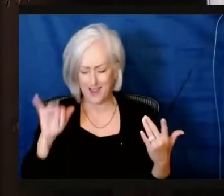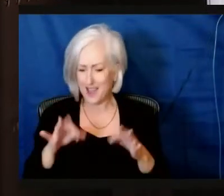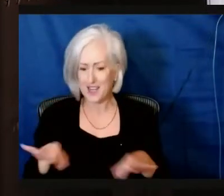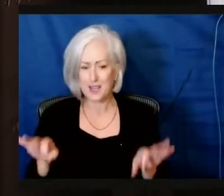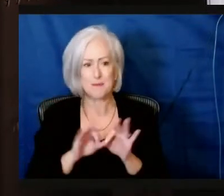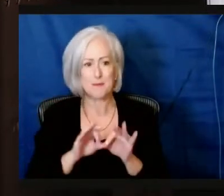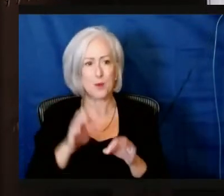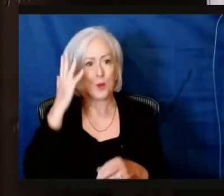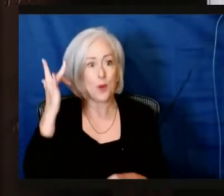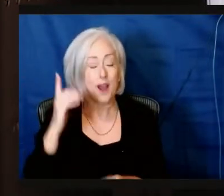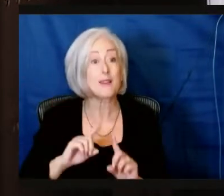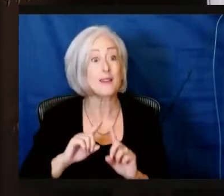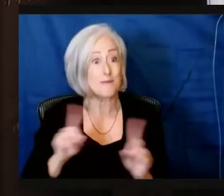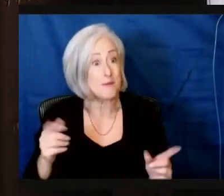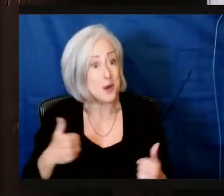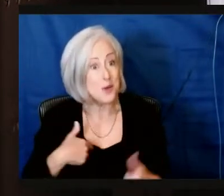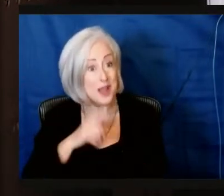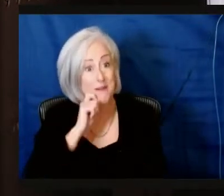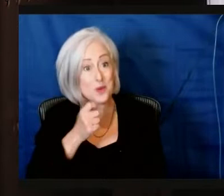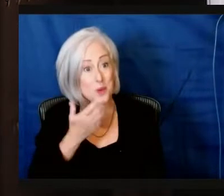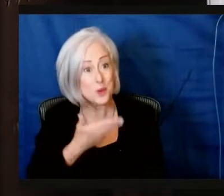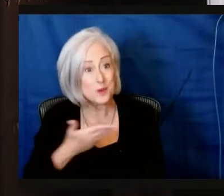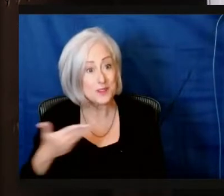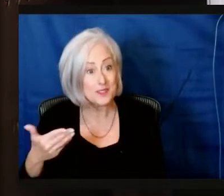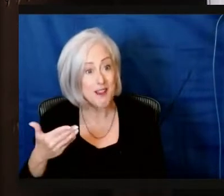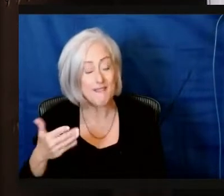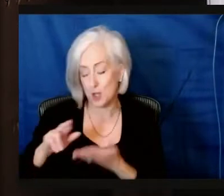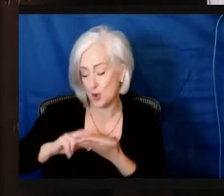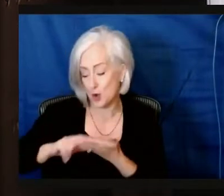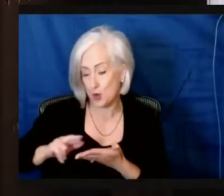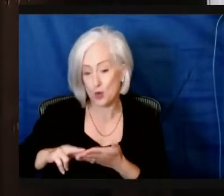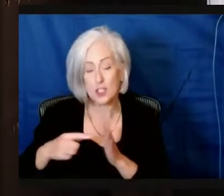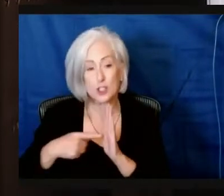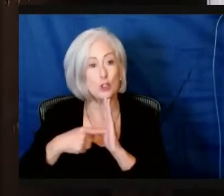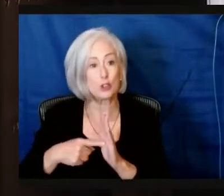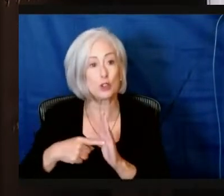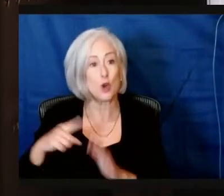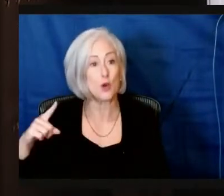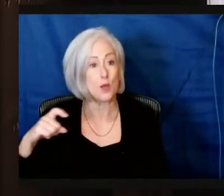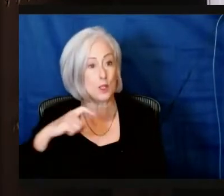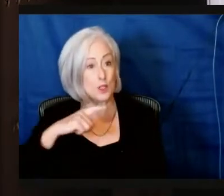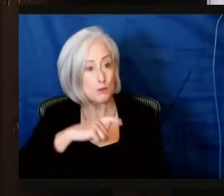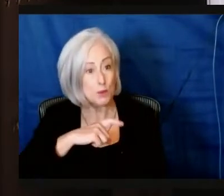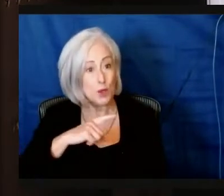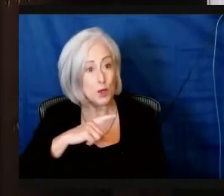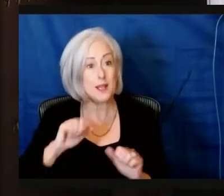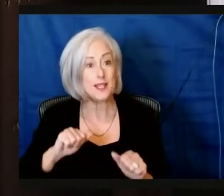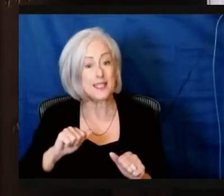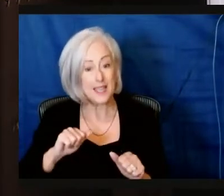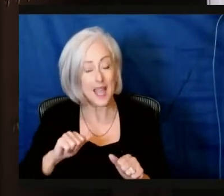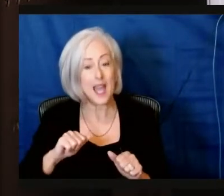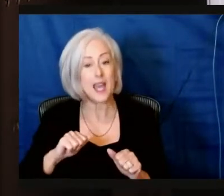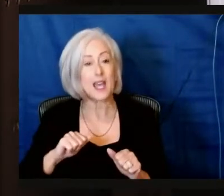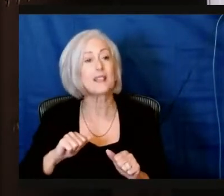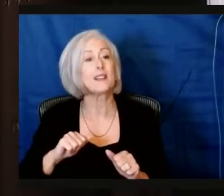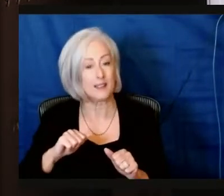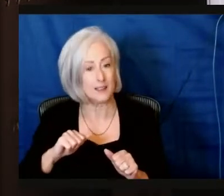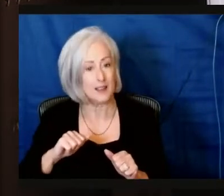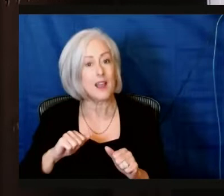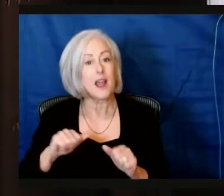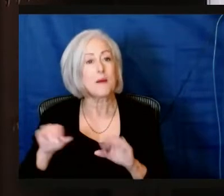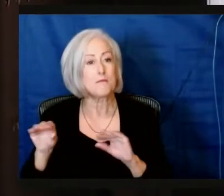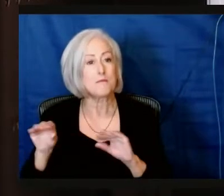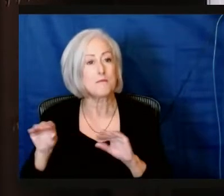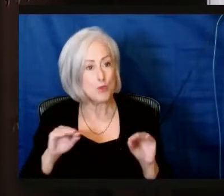around there. We're going to talk about that. The research showed the sperm could swim and move about normally. We didn't know that that was going to be the case.